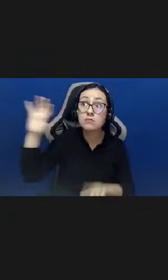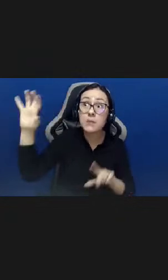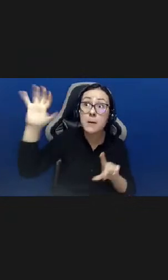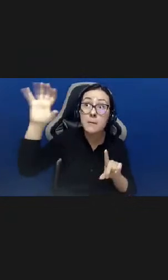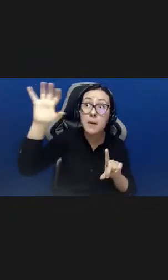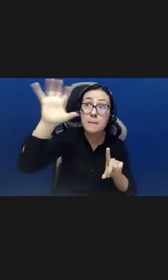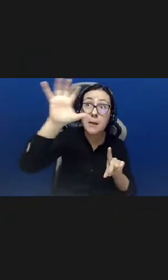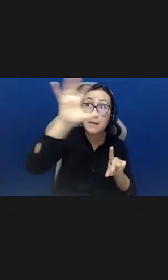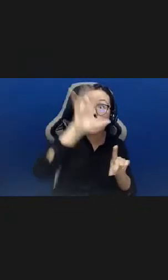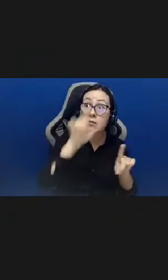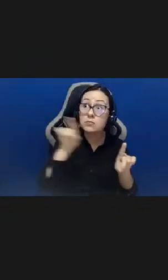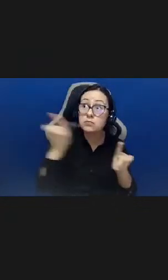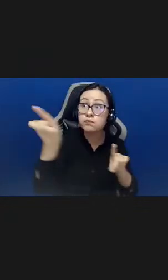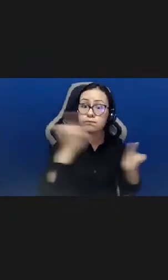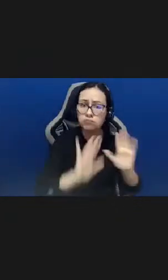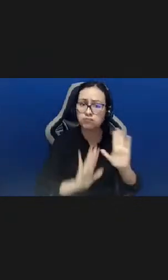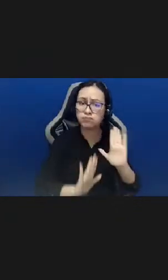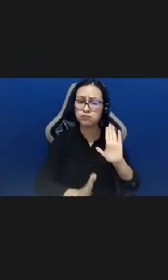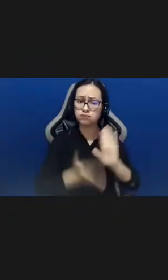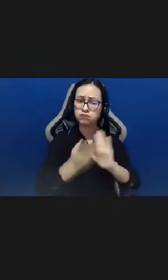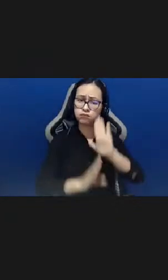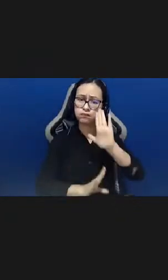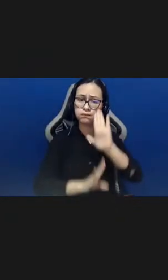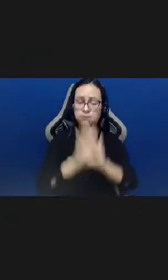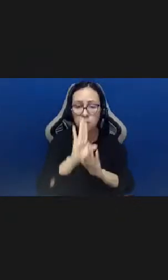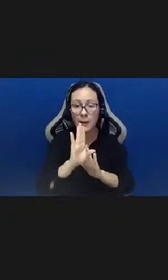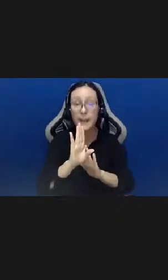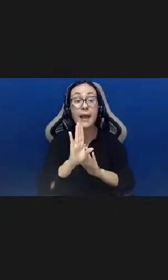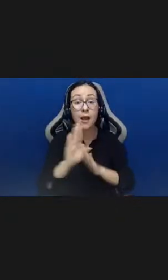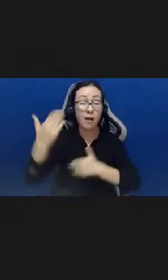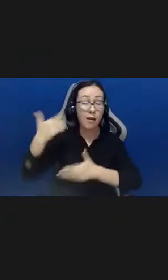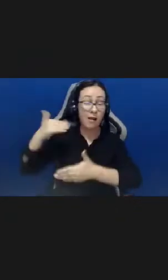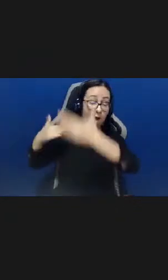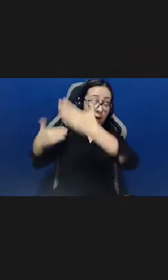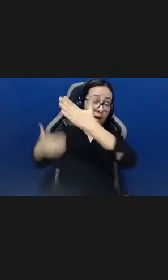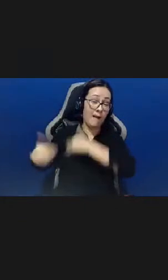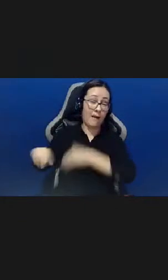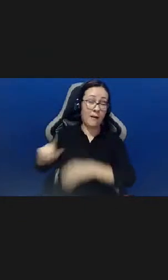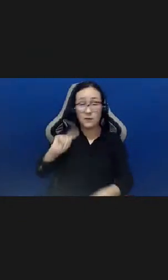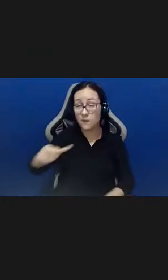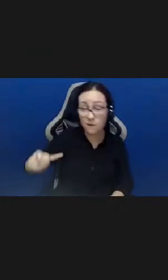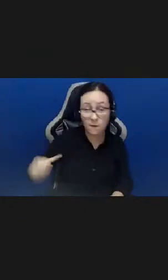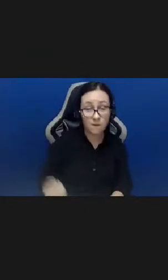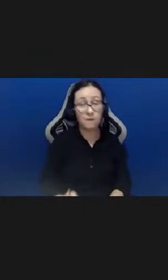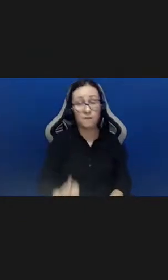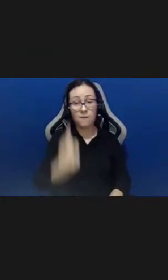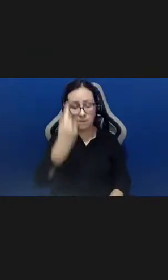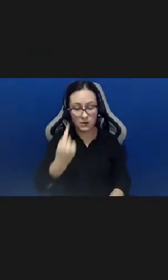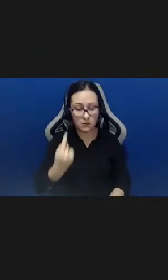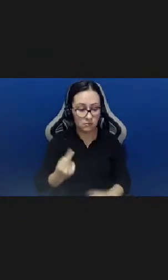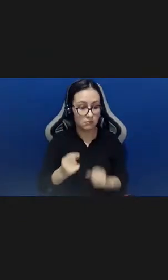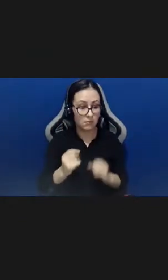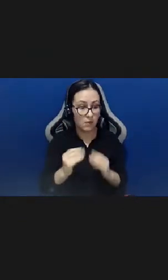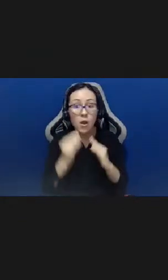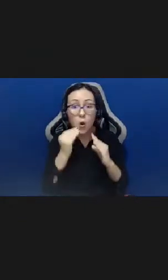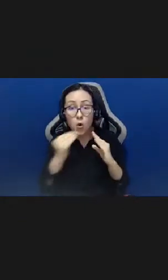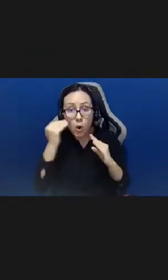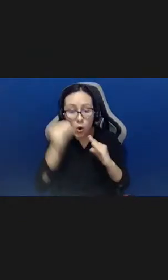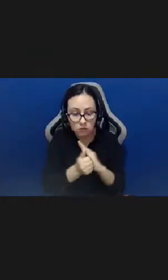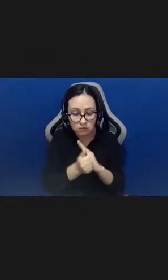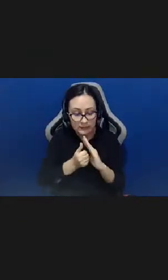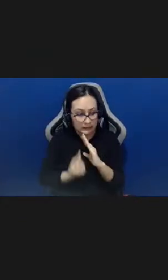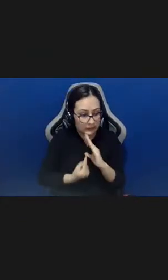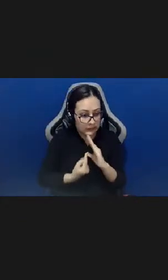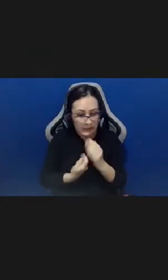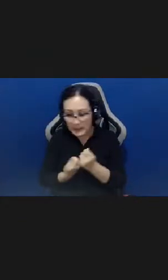a check that guaranteed their livelihoods, their children's livelihoods, etc. Whereas in our countries, unfortunately, this was not possible